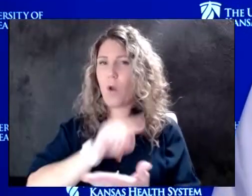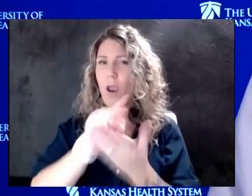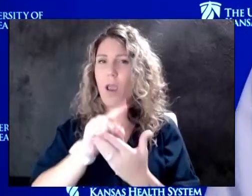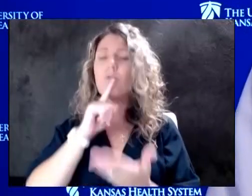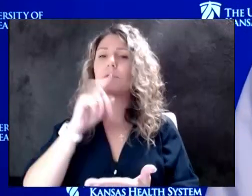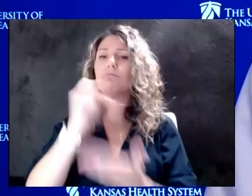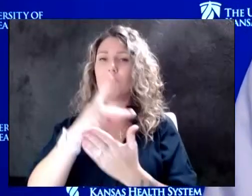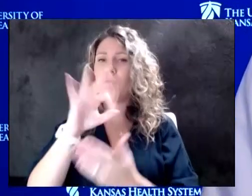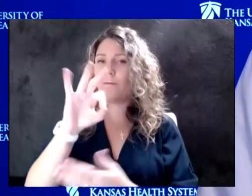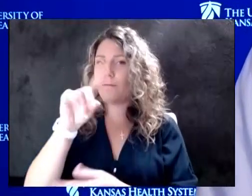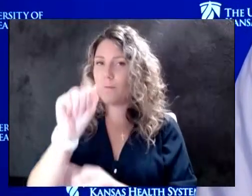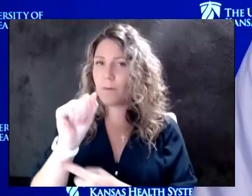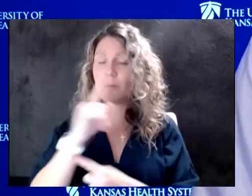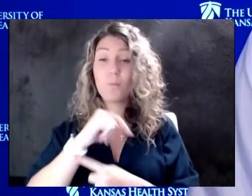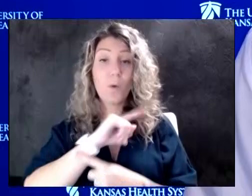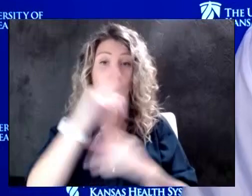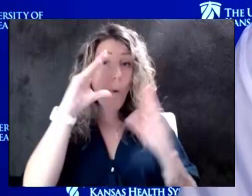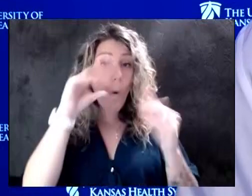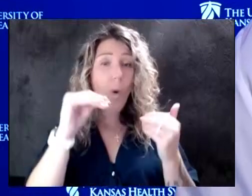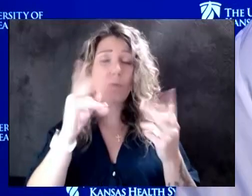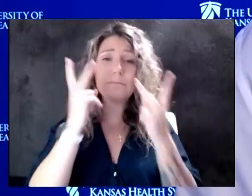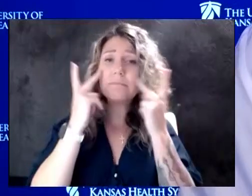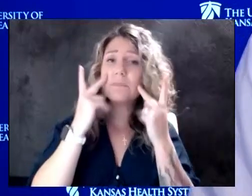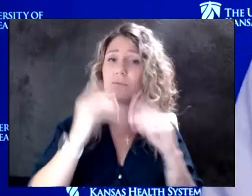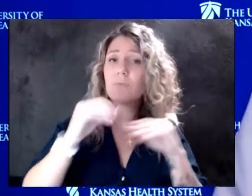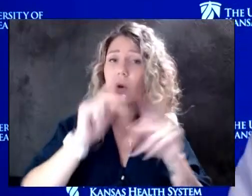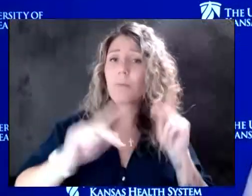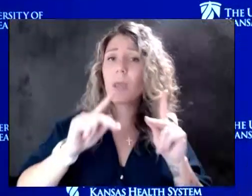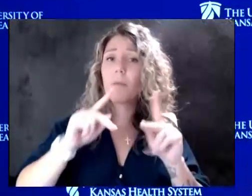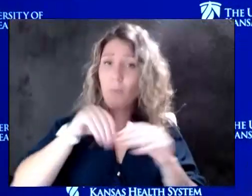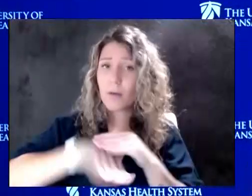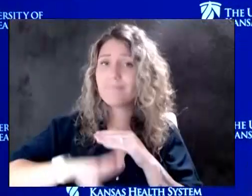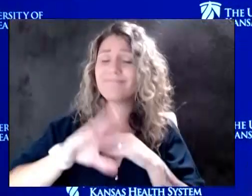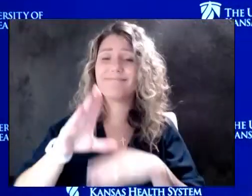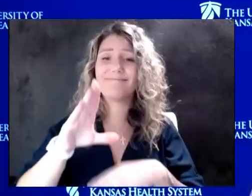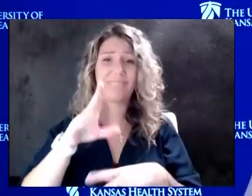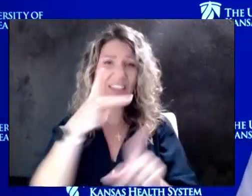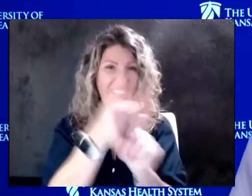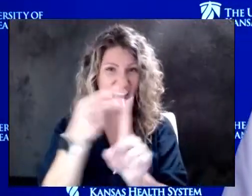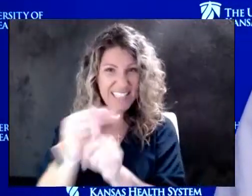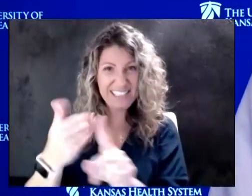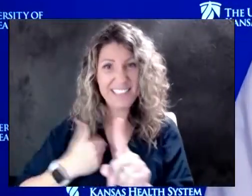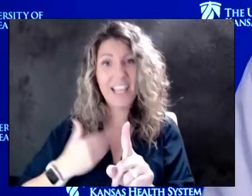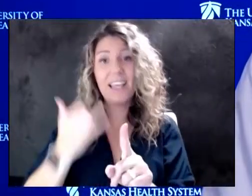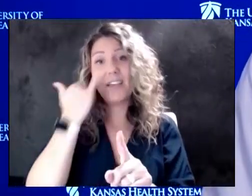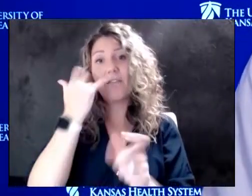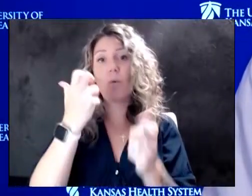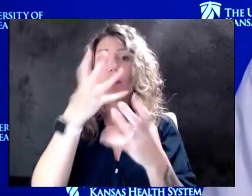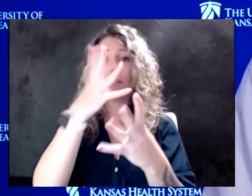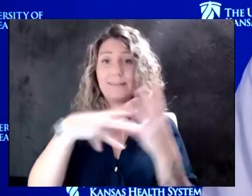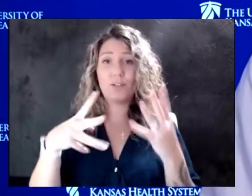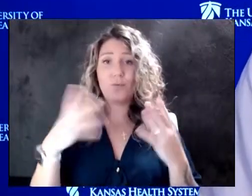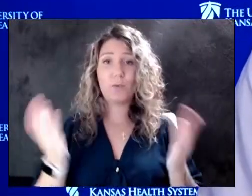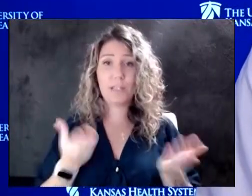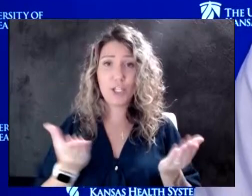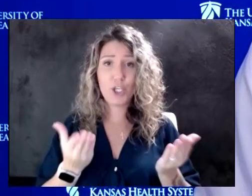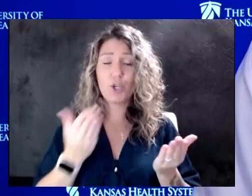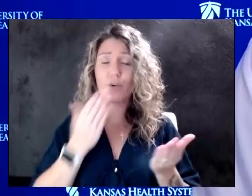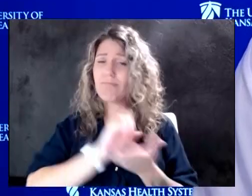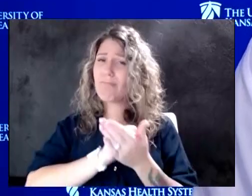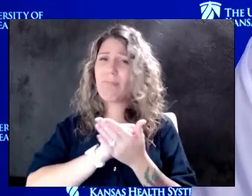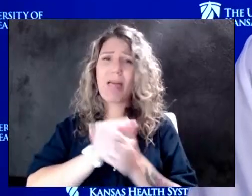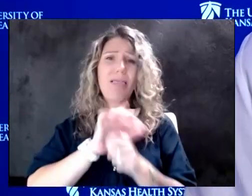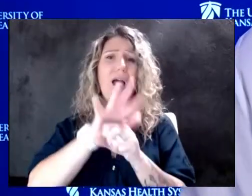see more people coming in to get the vaccine. If you want to schedule here, again, we have plenty of doses and time slots